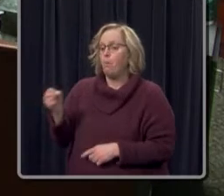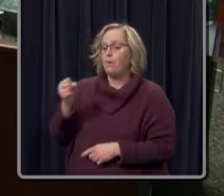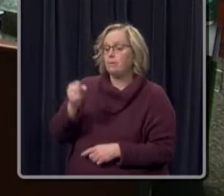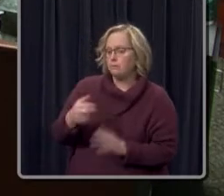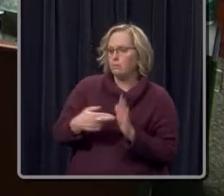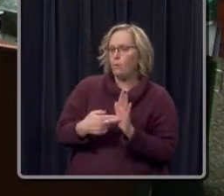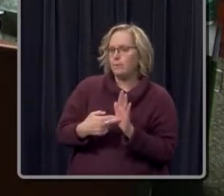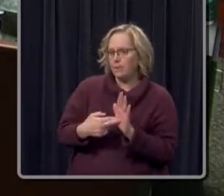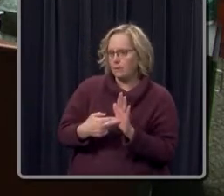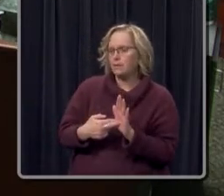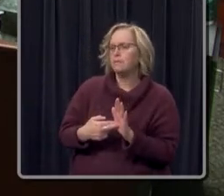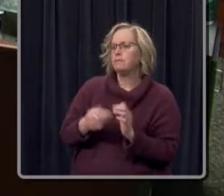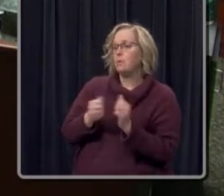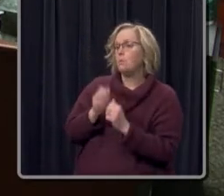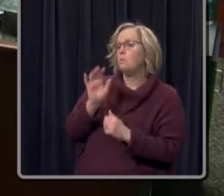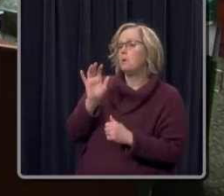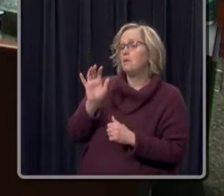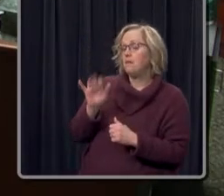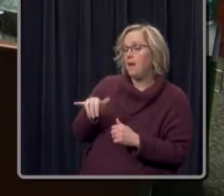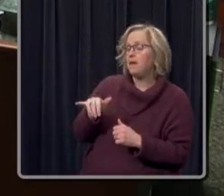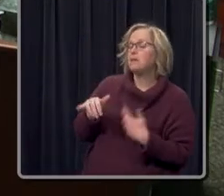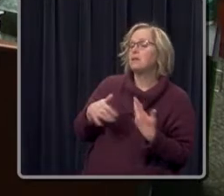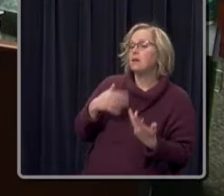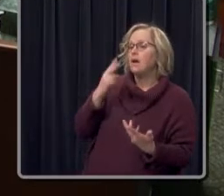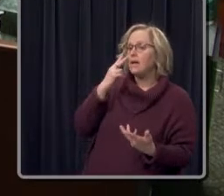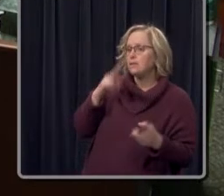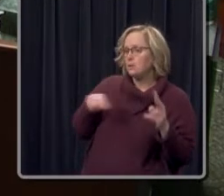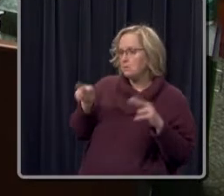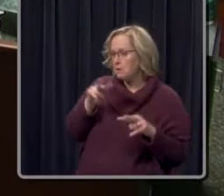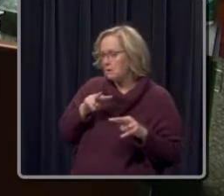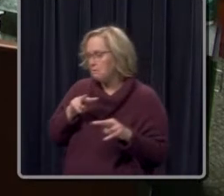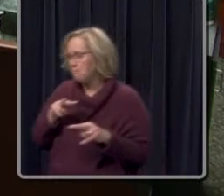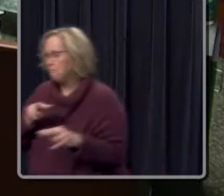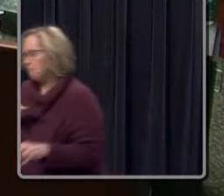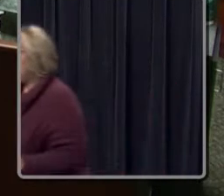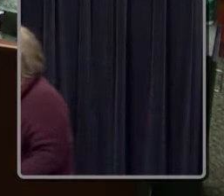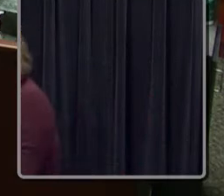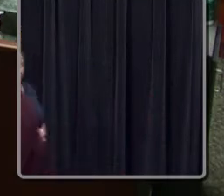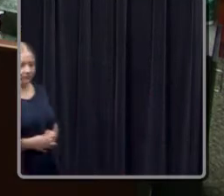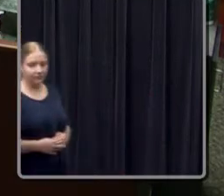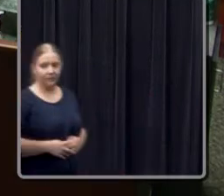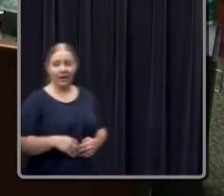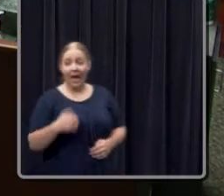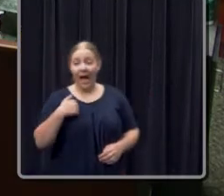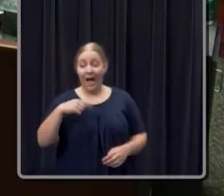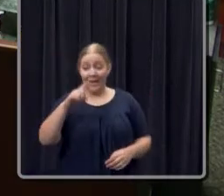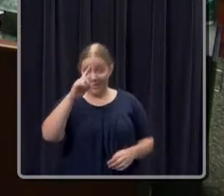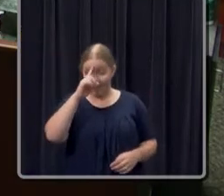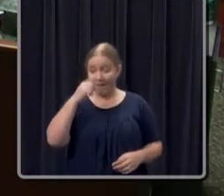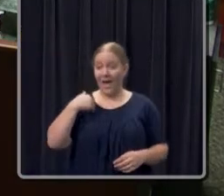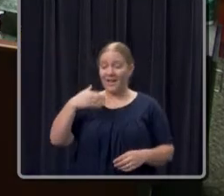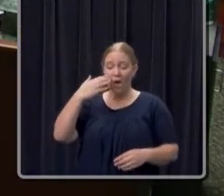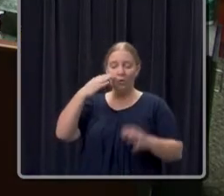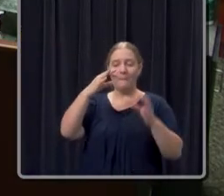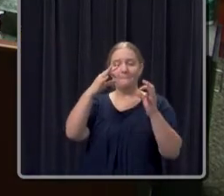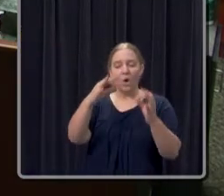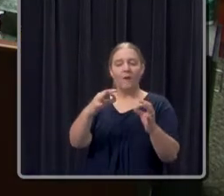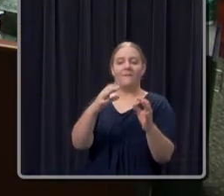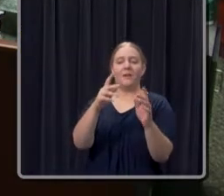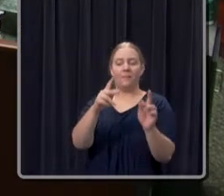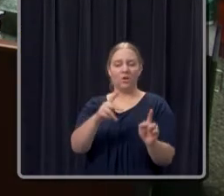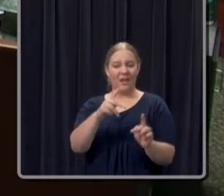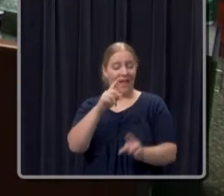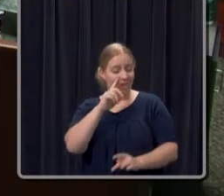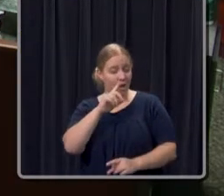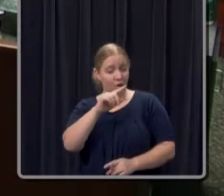So with that, I see think I know Leetta the looking at me. perfect person. If you're willing, Julie, I think you would be phenomenal. I